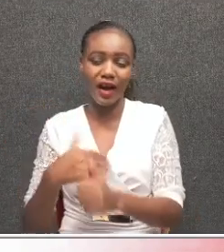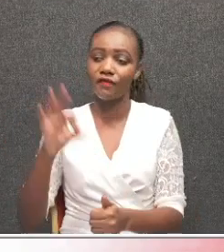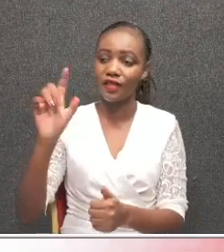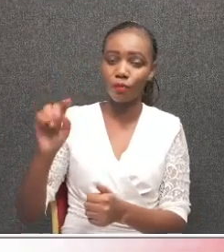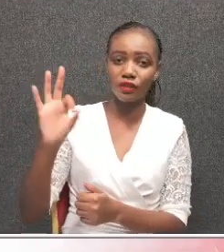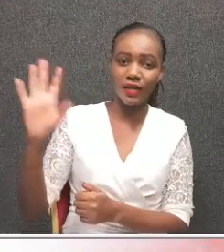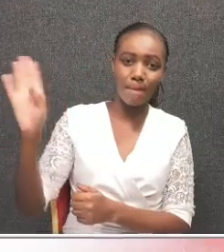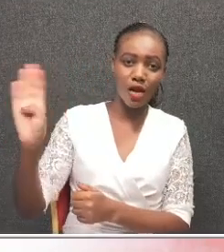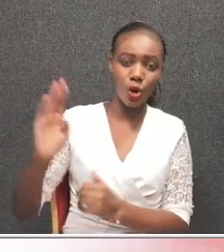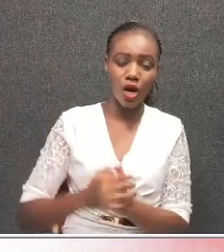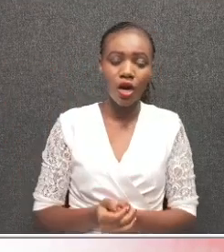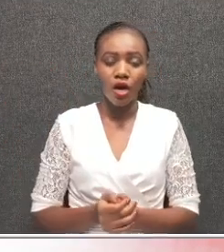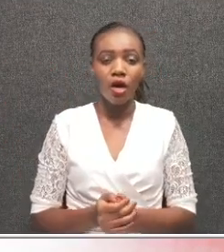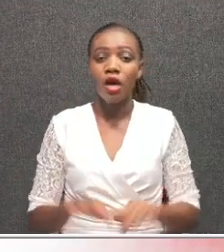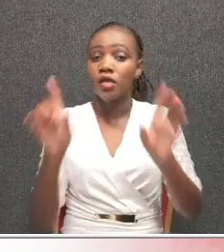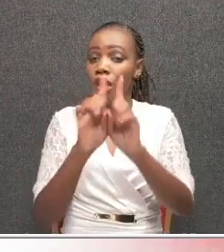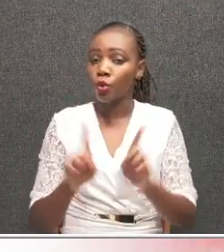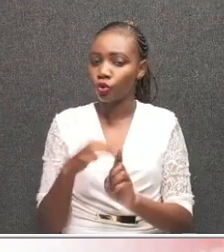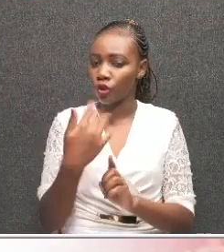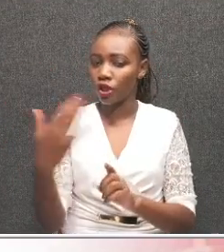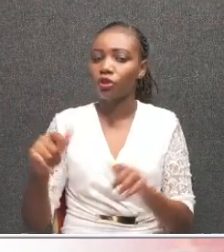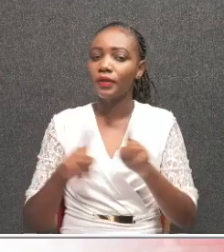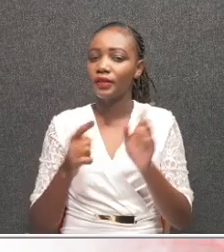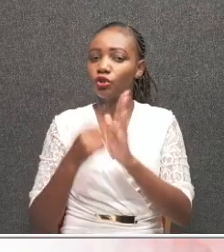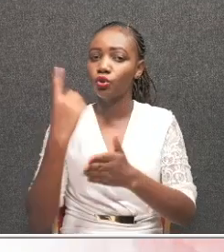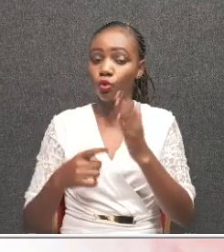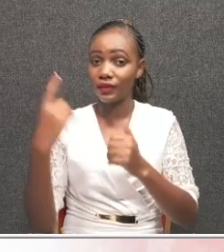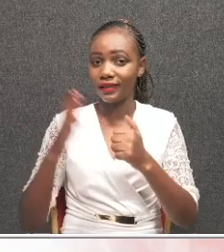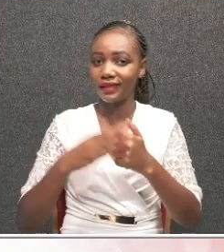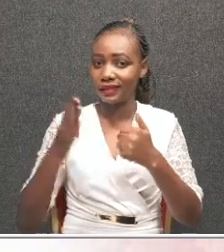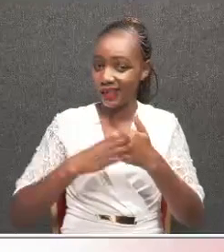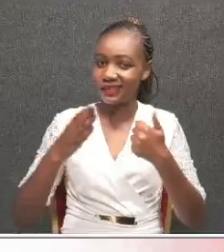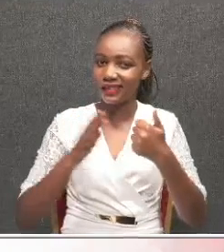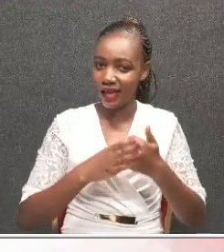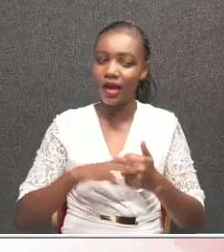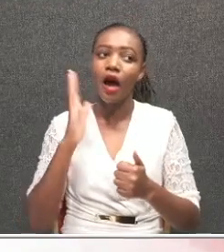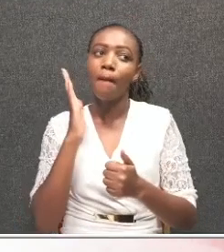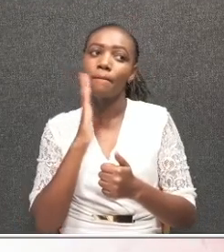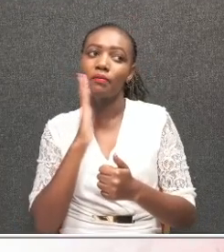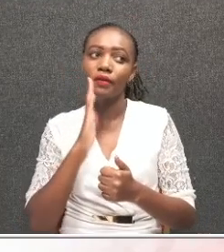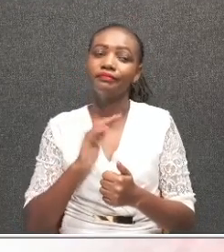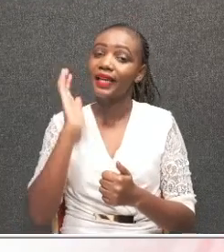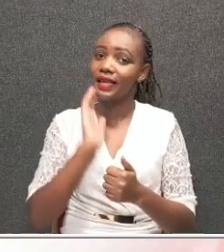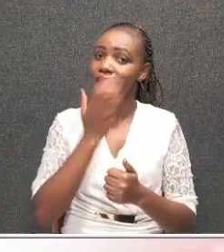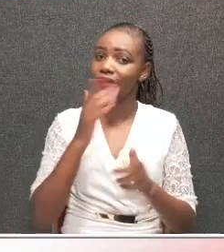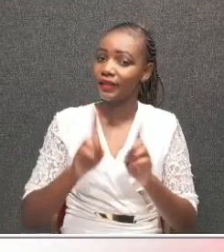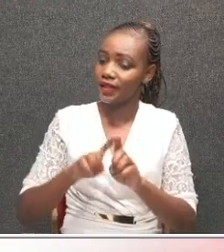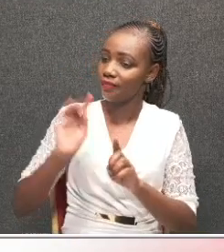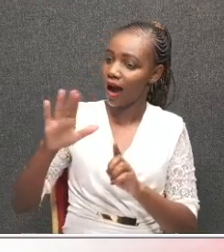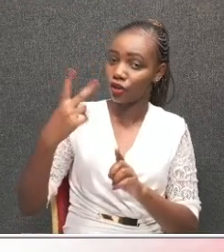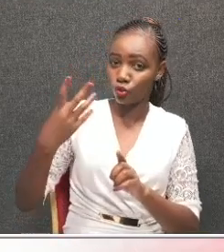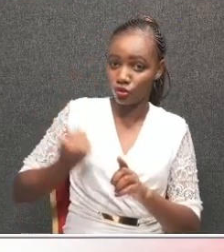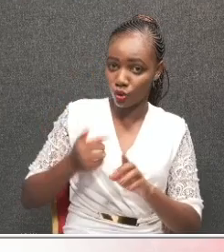3.3 billion. The Pandora Papers claim that in 1999, Mamangena Kenyatta and her two daughters Christina and